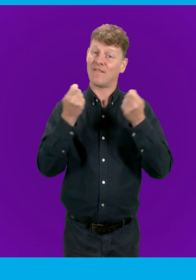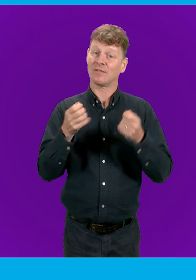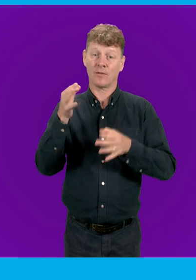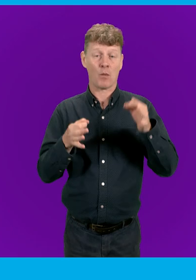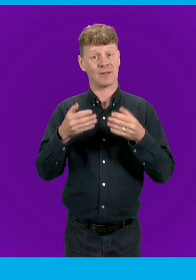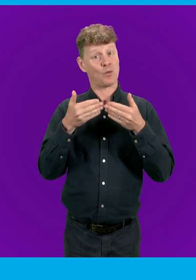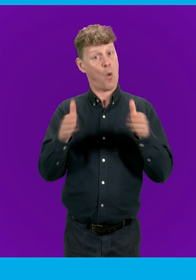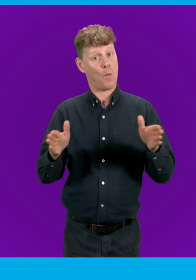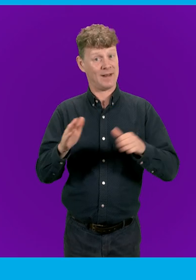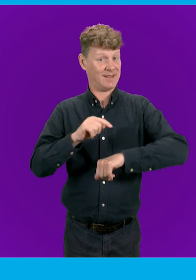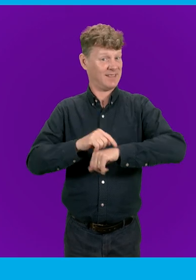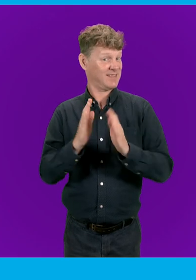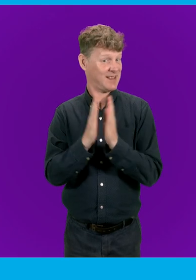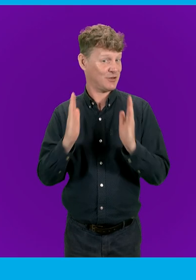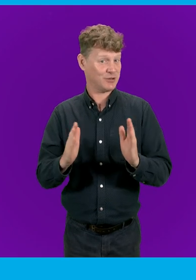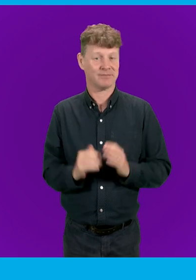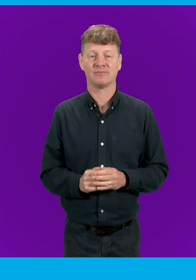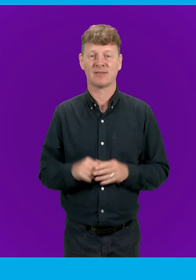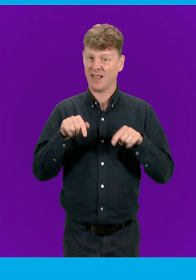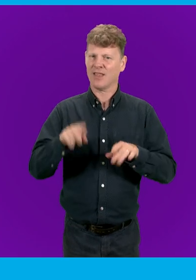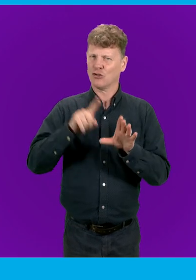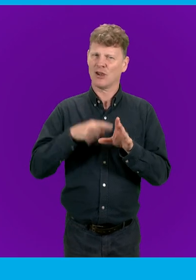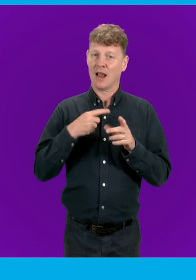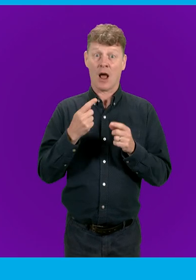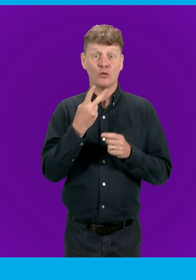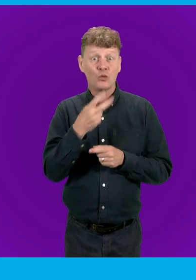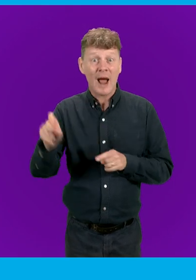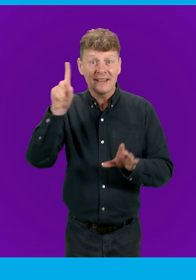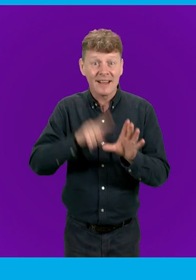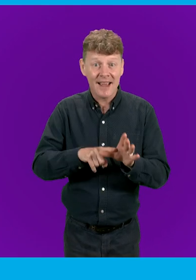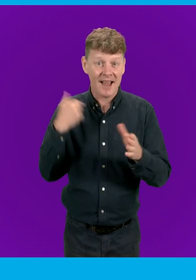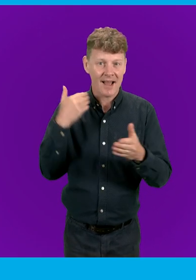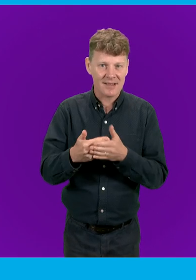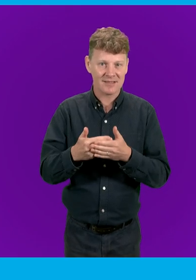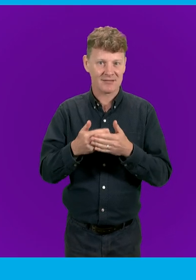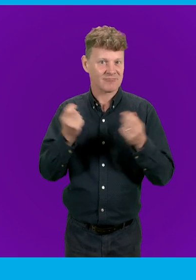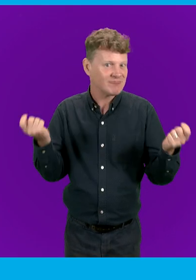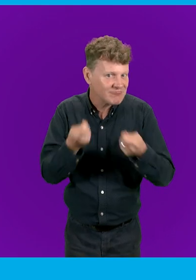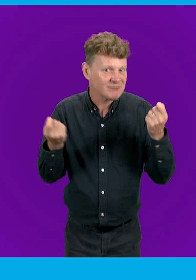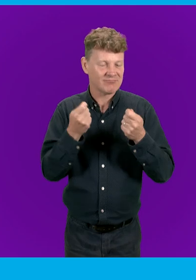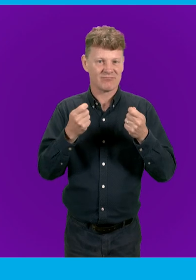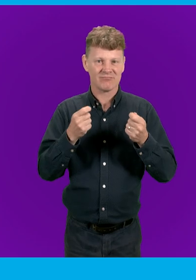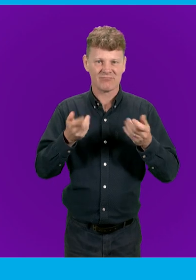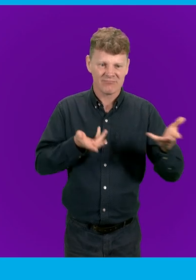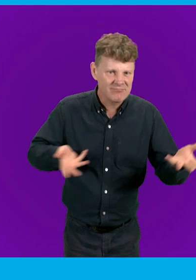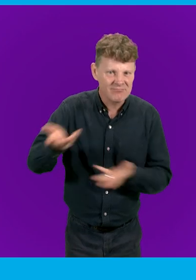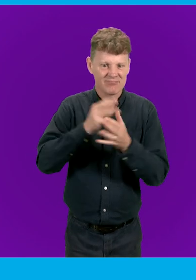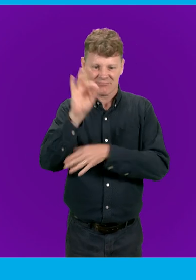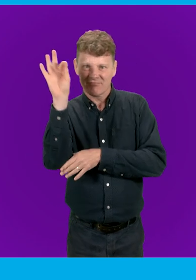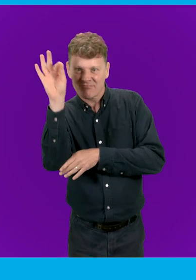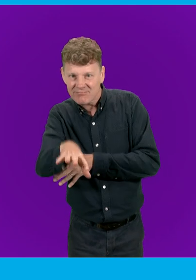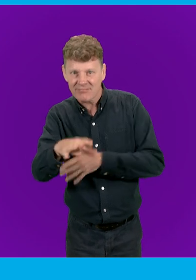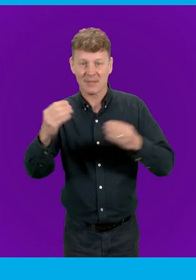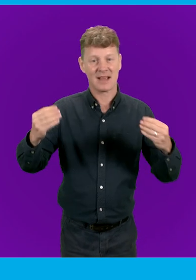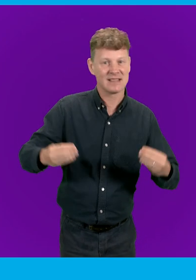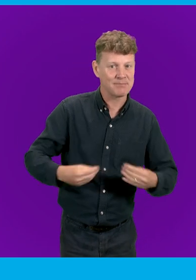session. This year celebrates the festival's 20th year of provoking, inspiring and informing people of all